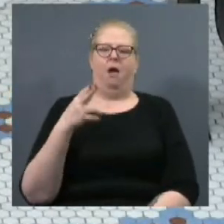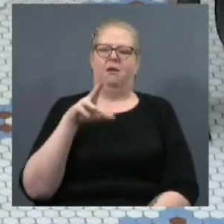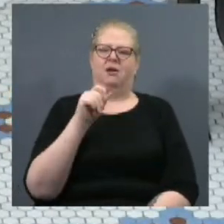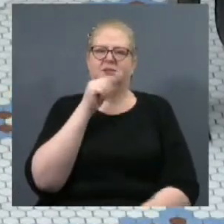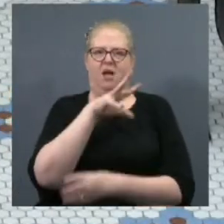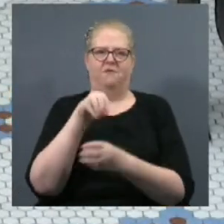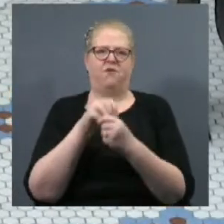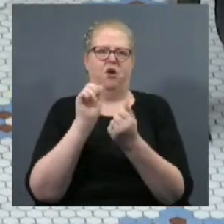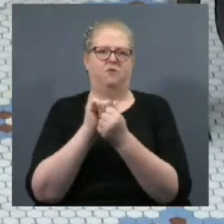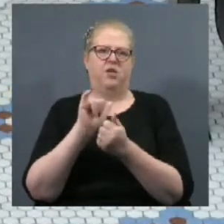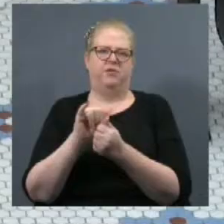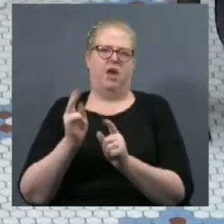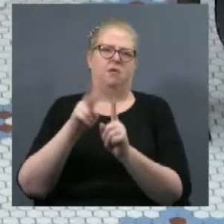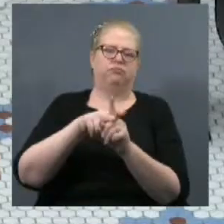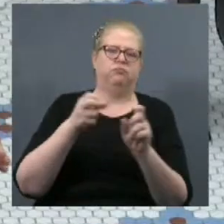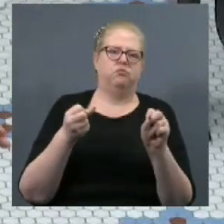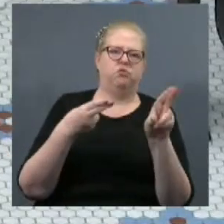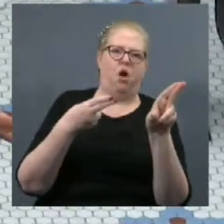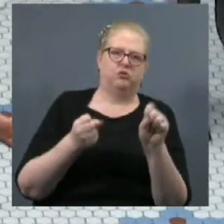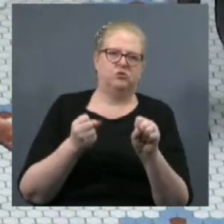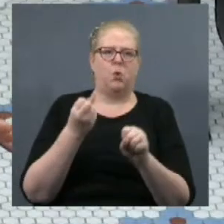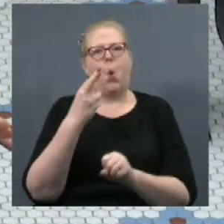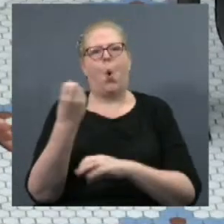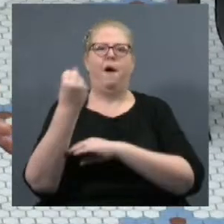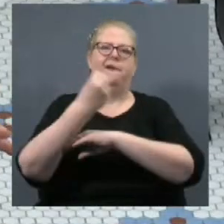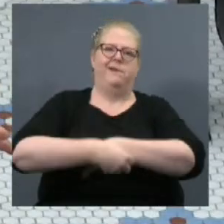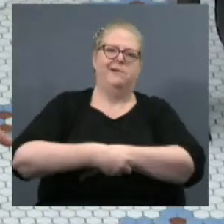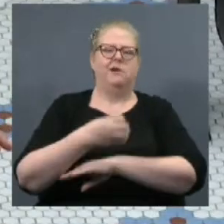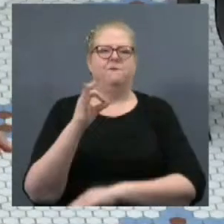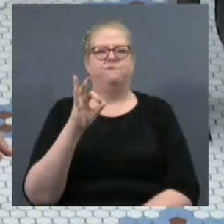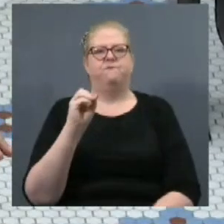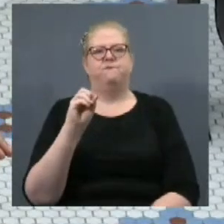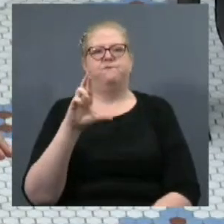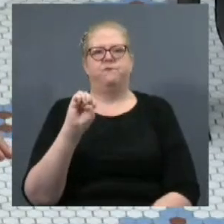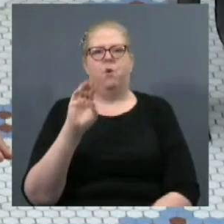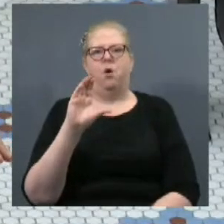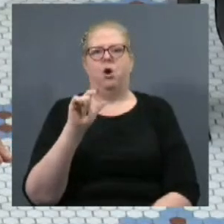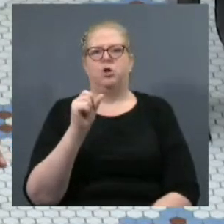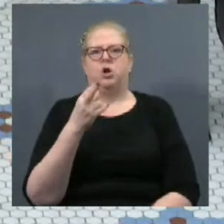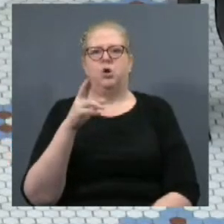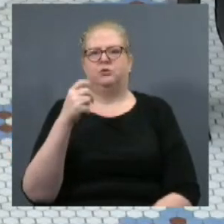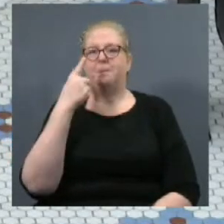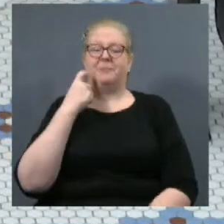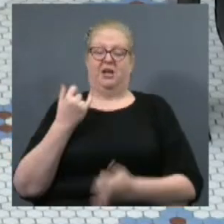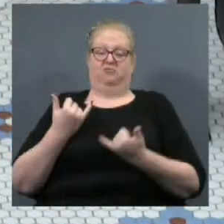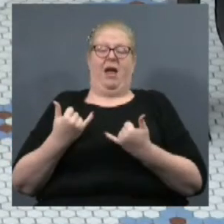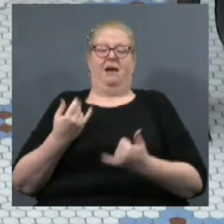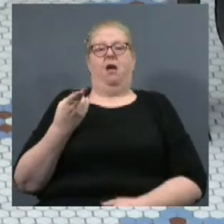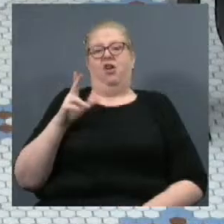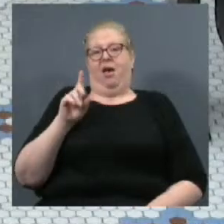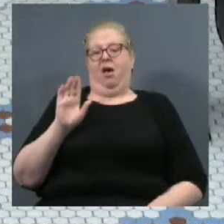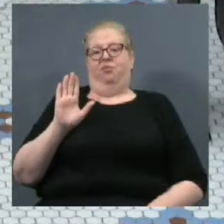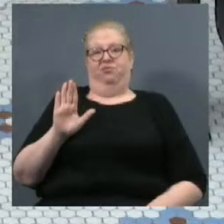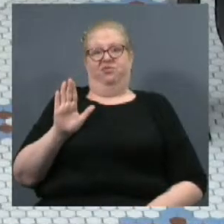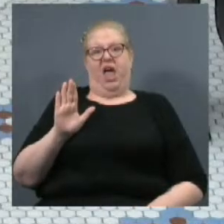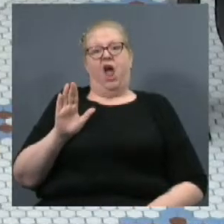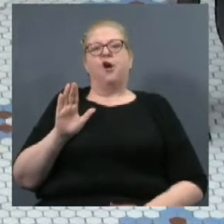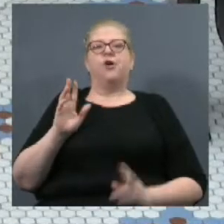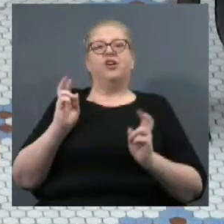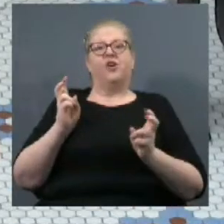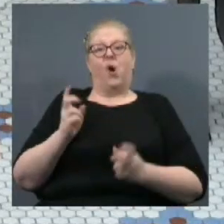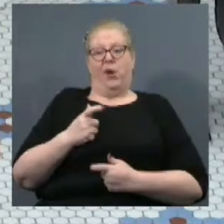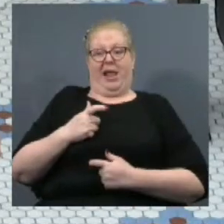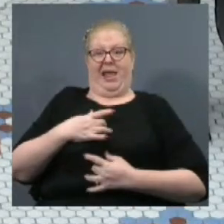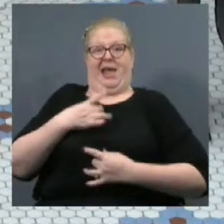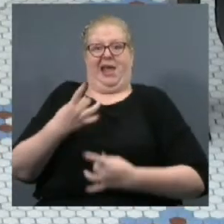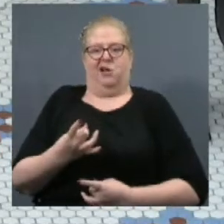lawsuit or the foreclosure? And they basically said at this point, their interests haven't been compromised because they're under the expectation that regardless